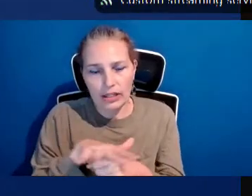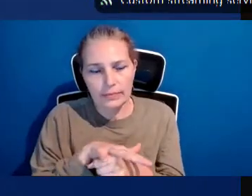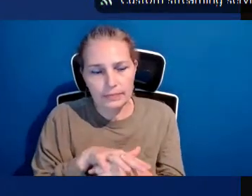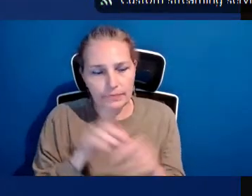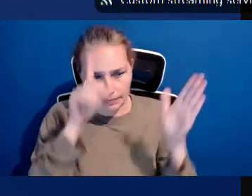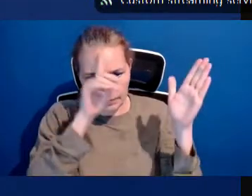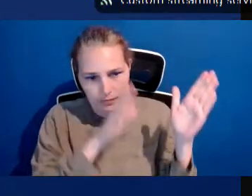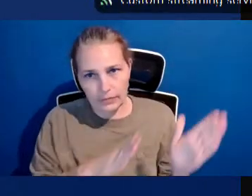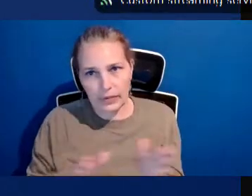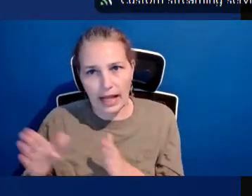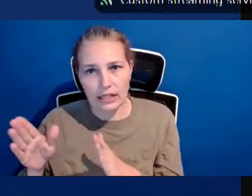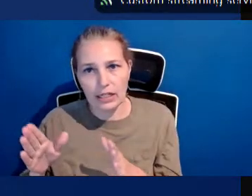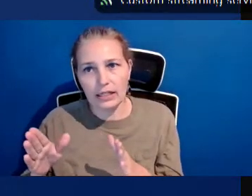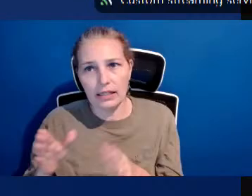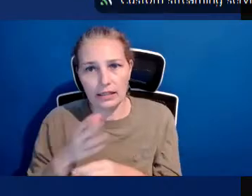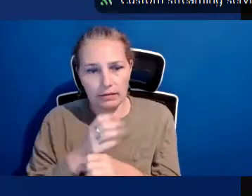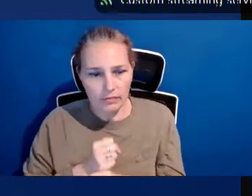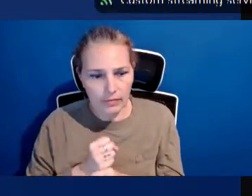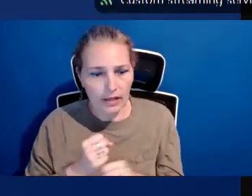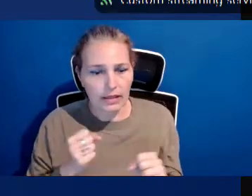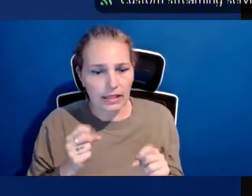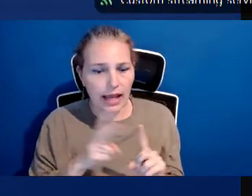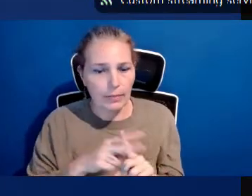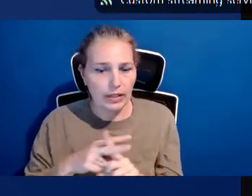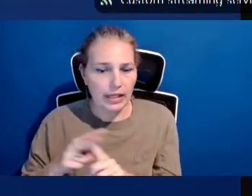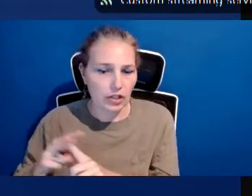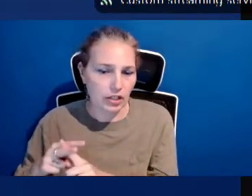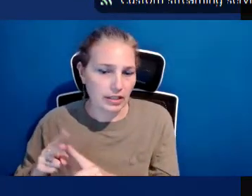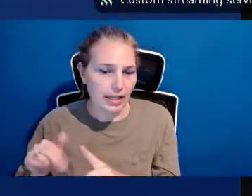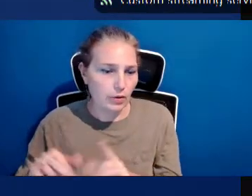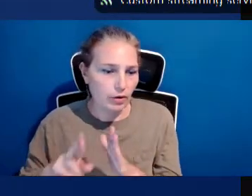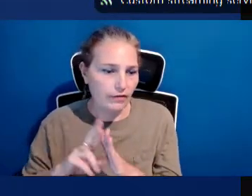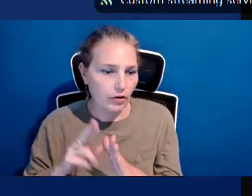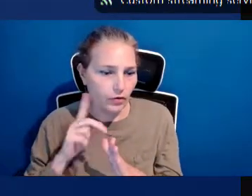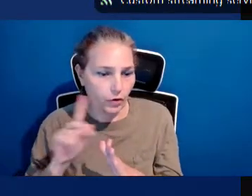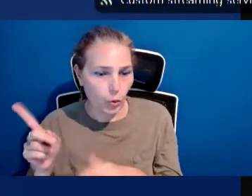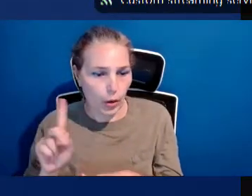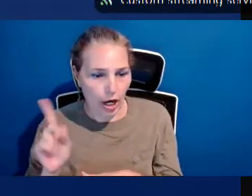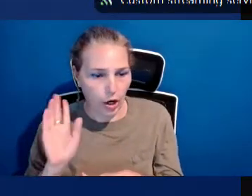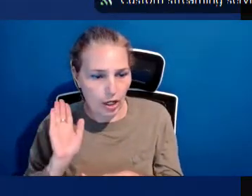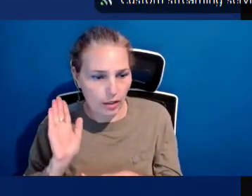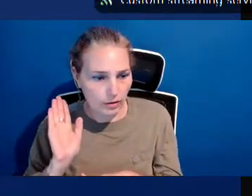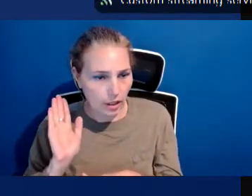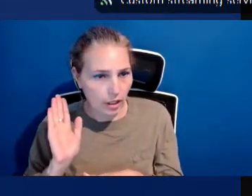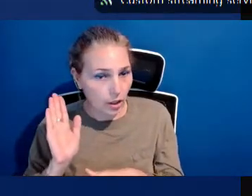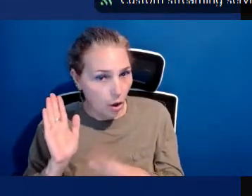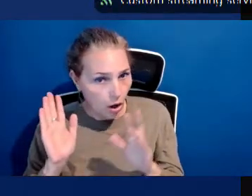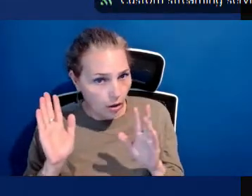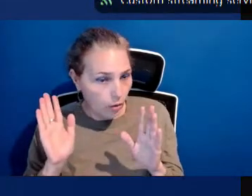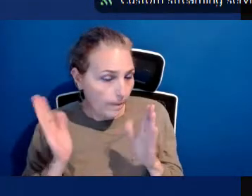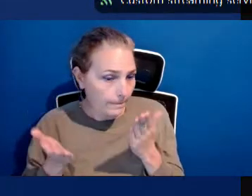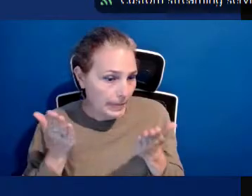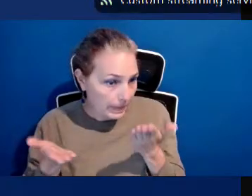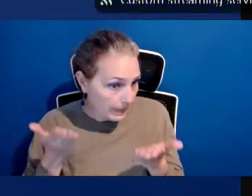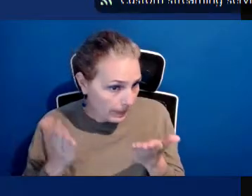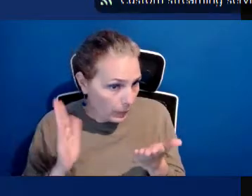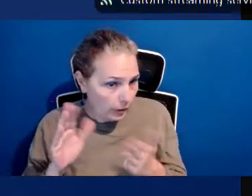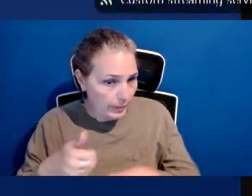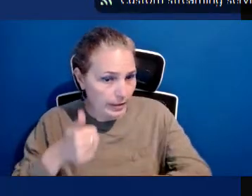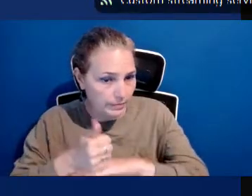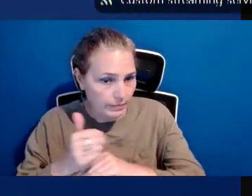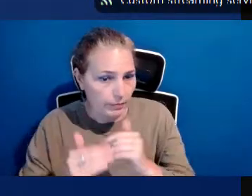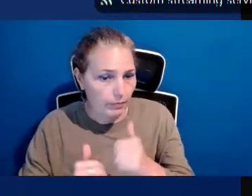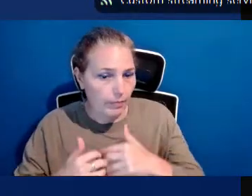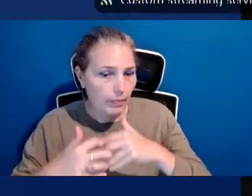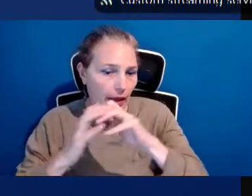received applications and review for what is proposed to be built and where on a site. This number that planning